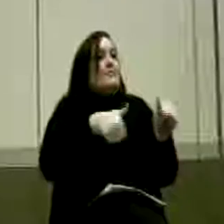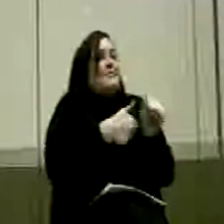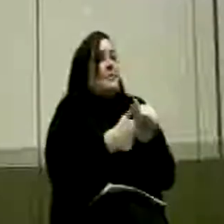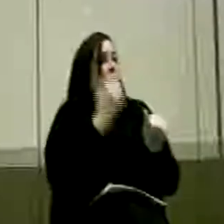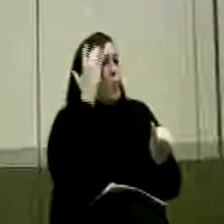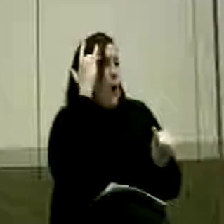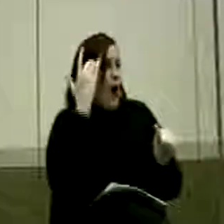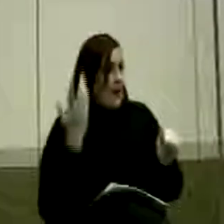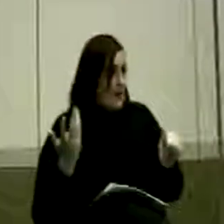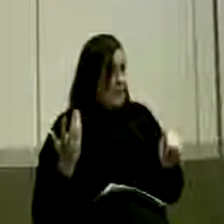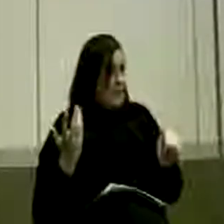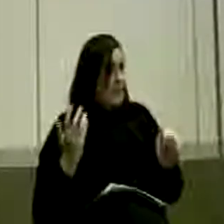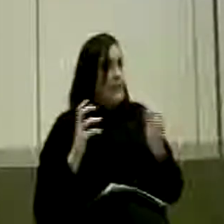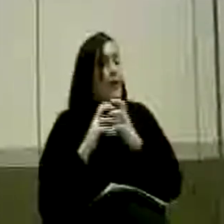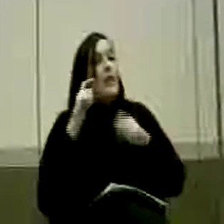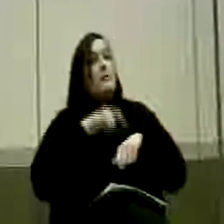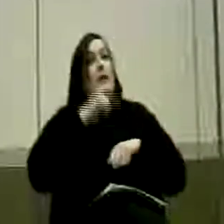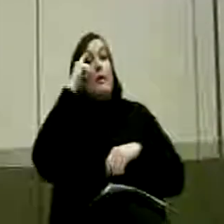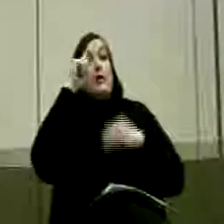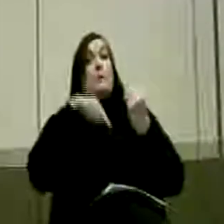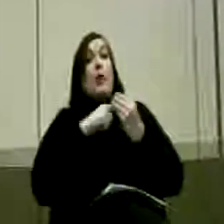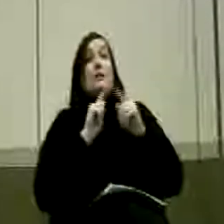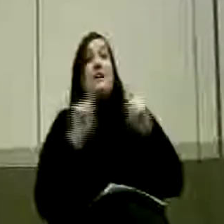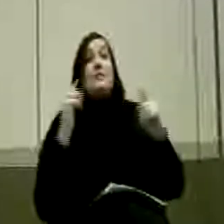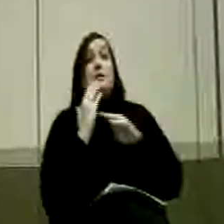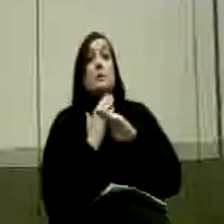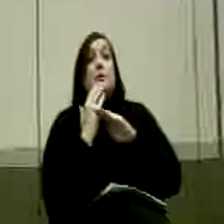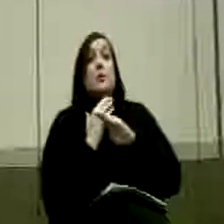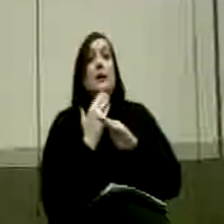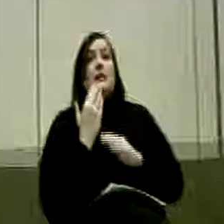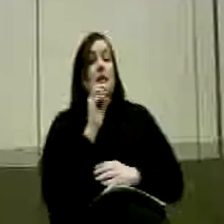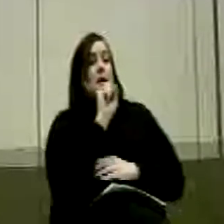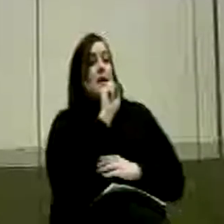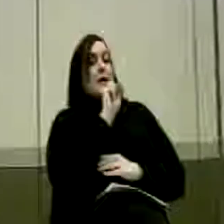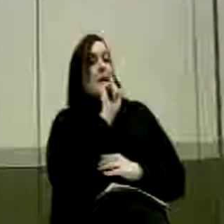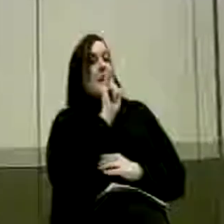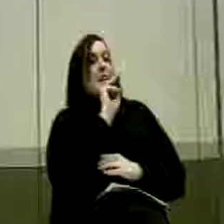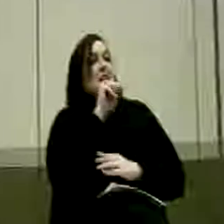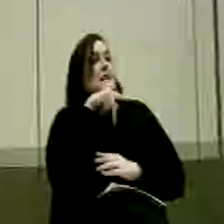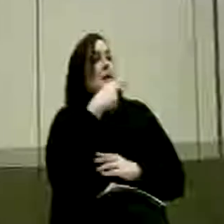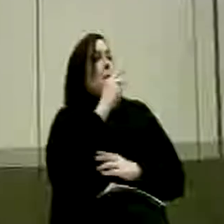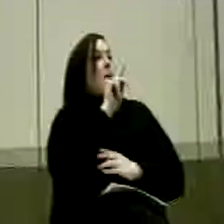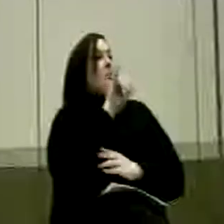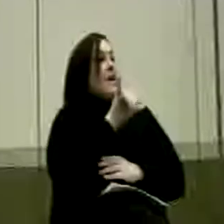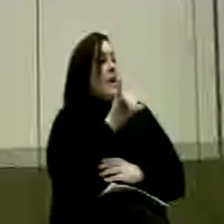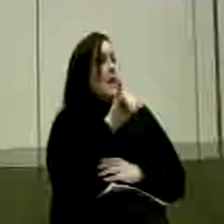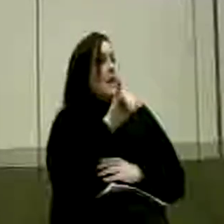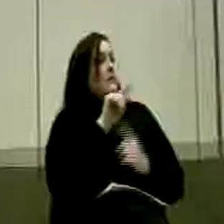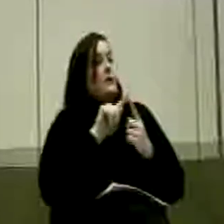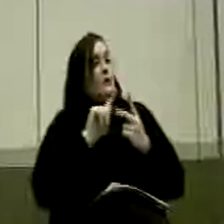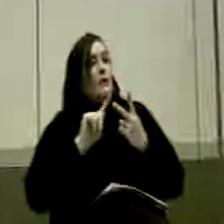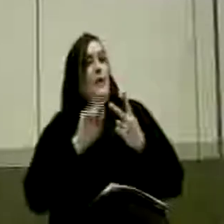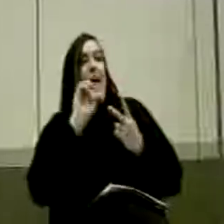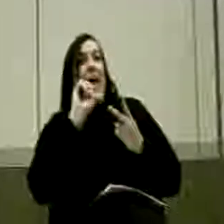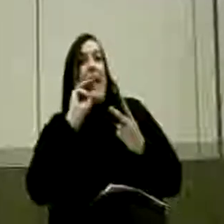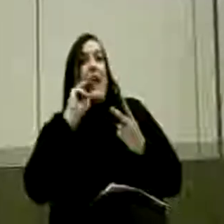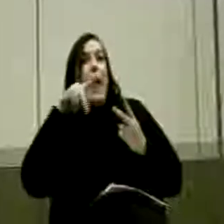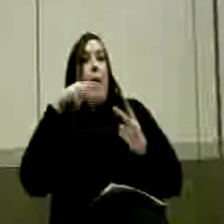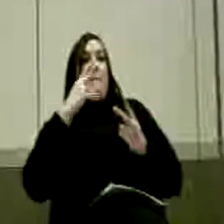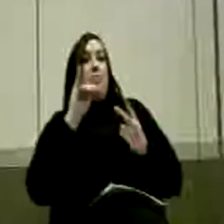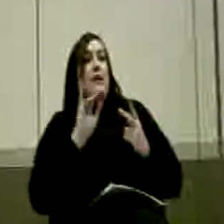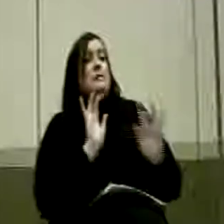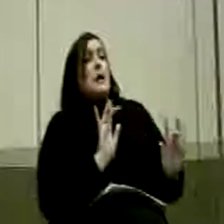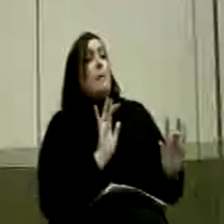also even like, I think about the differences between like sympathy and empathy, like even like feeling bad, but then empathy,